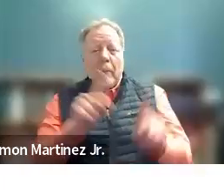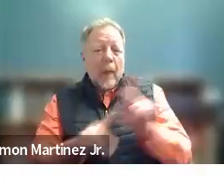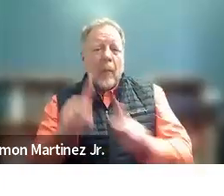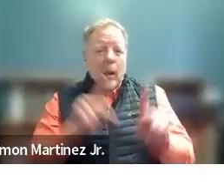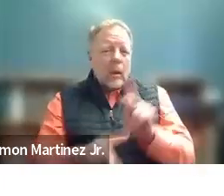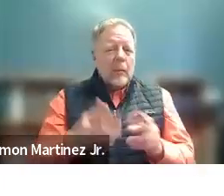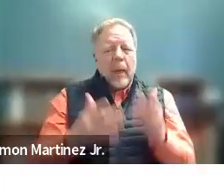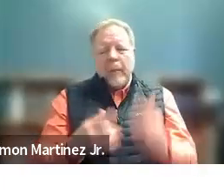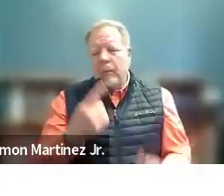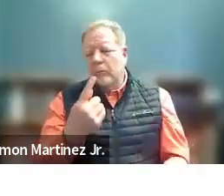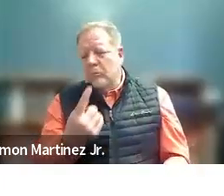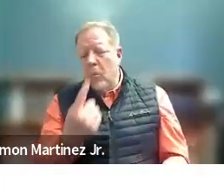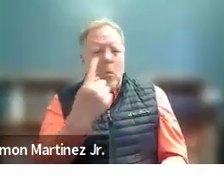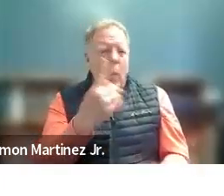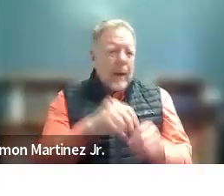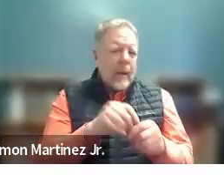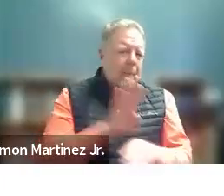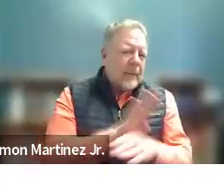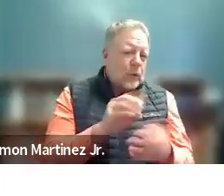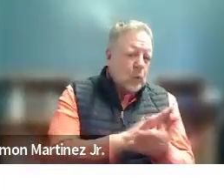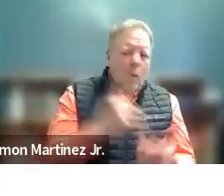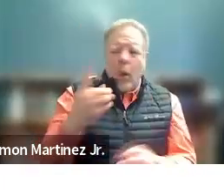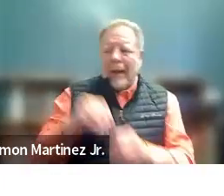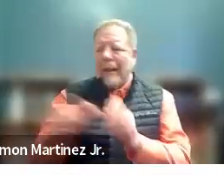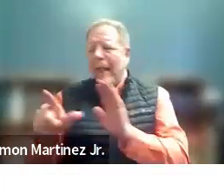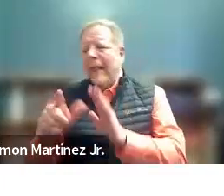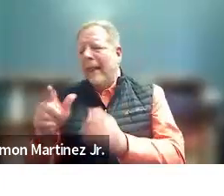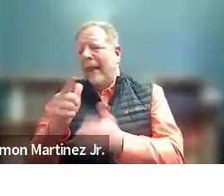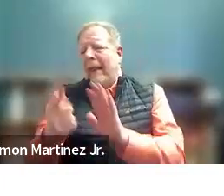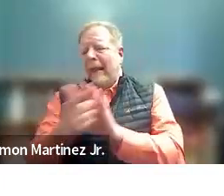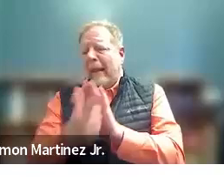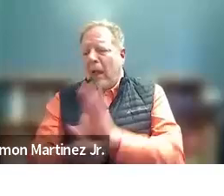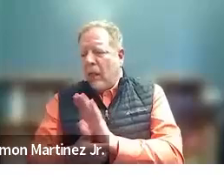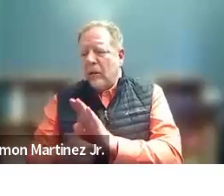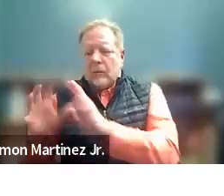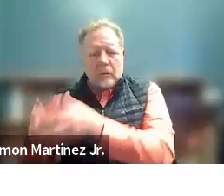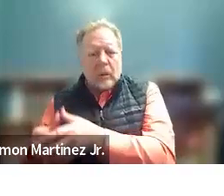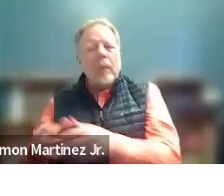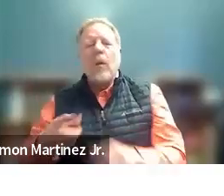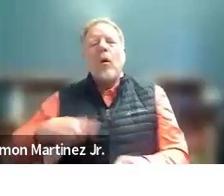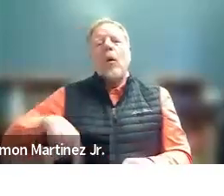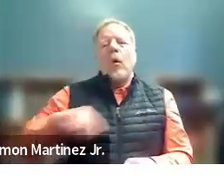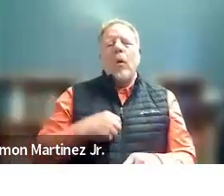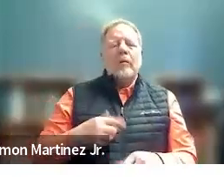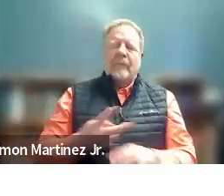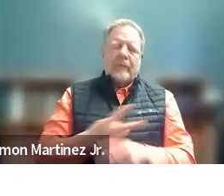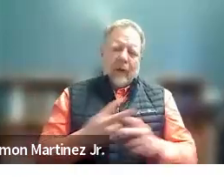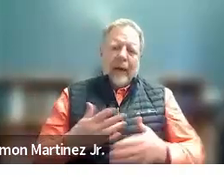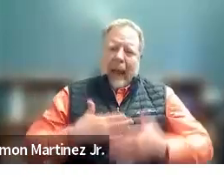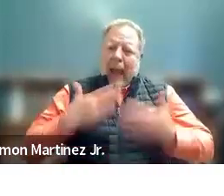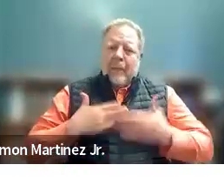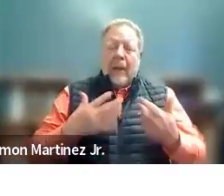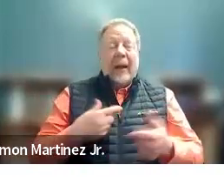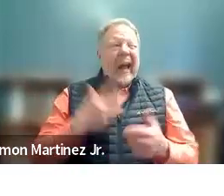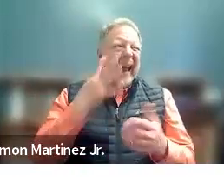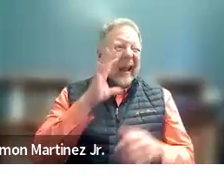and it might be like one in the business school and one in the, like we're we're pleased and I don't know,